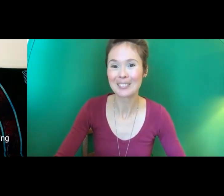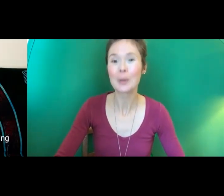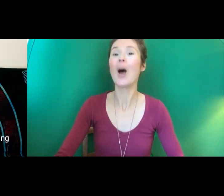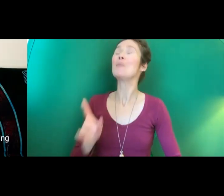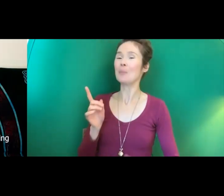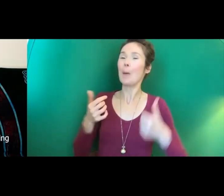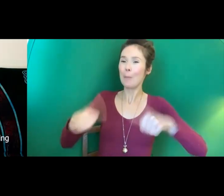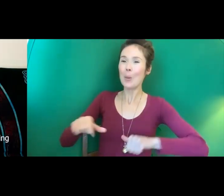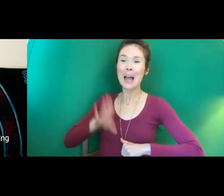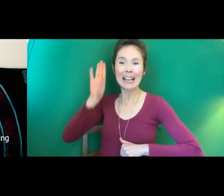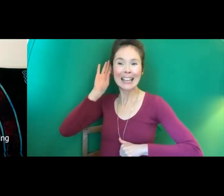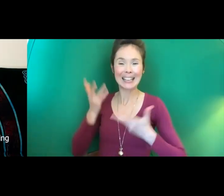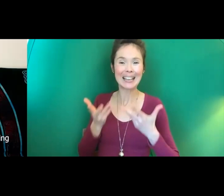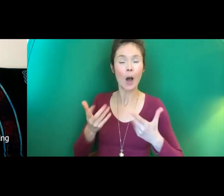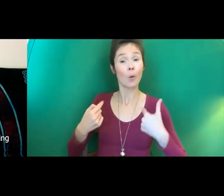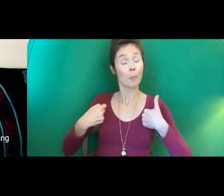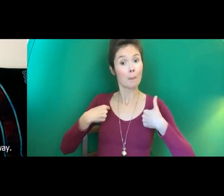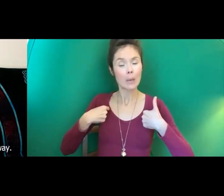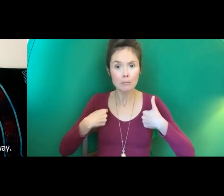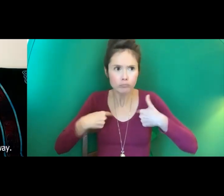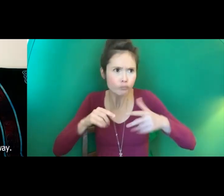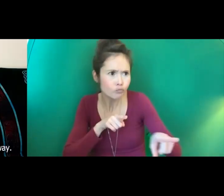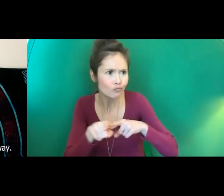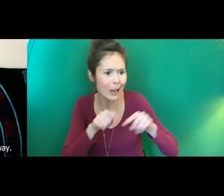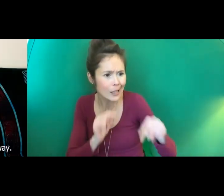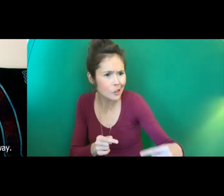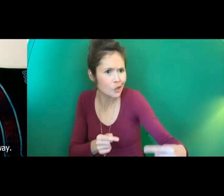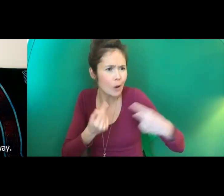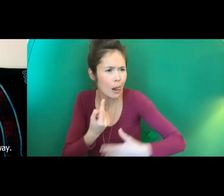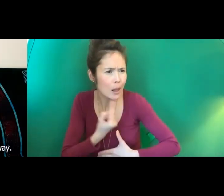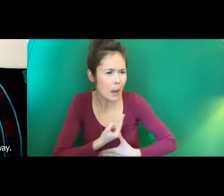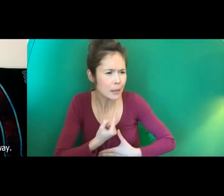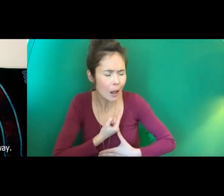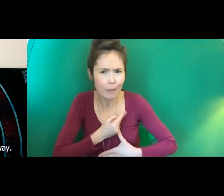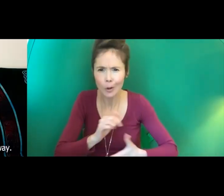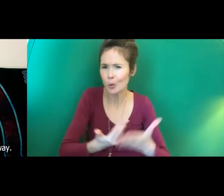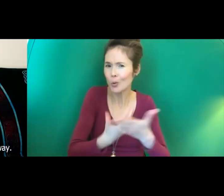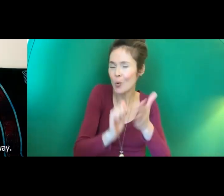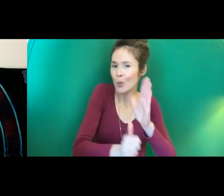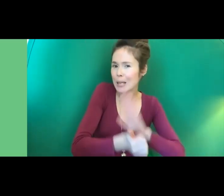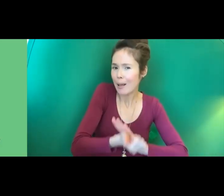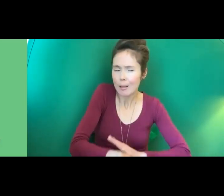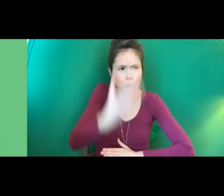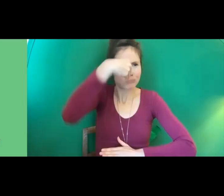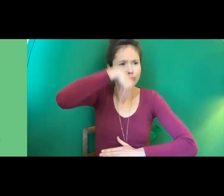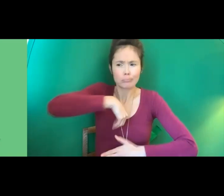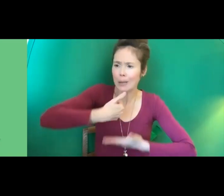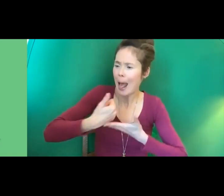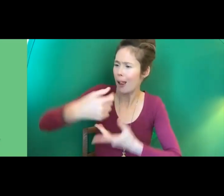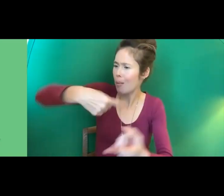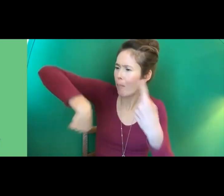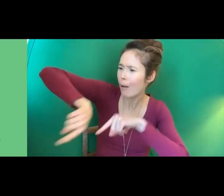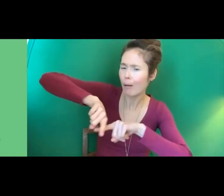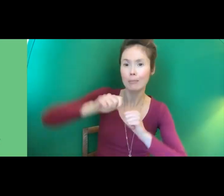I'm always looking for new ways to challenge myself, learn new skills, and help others along the way. Last year, I